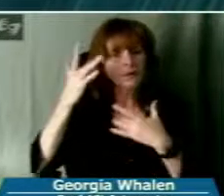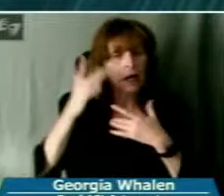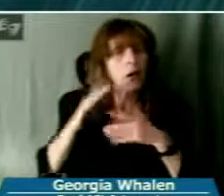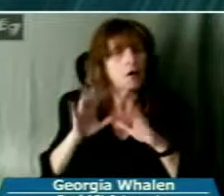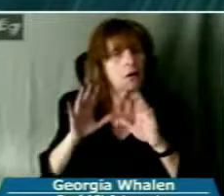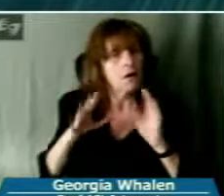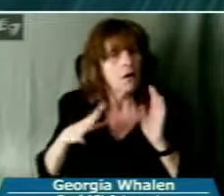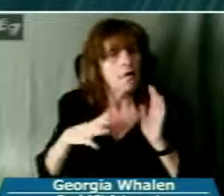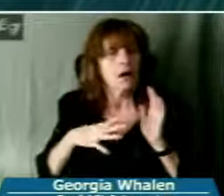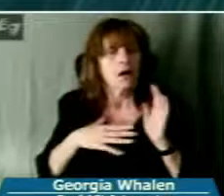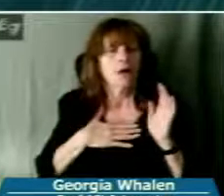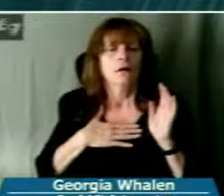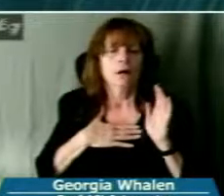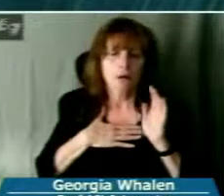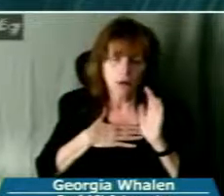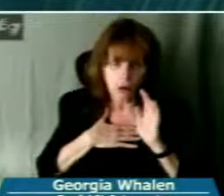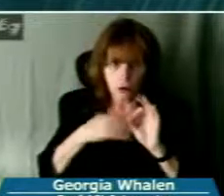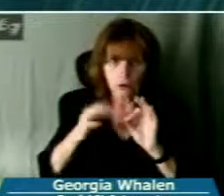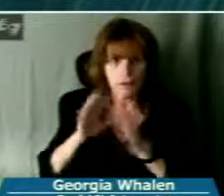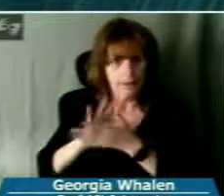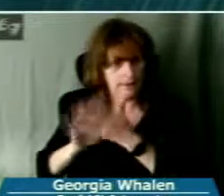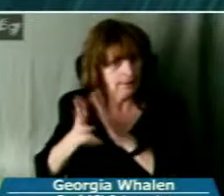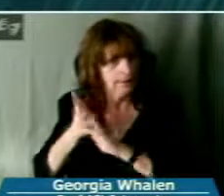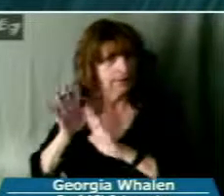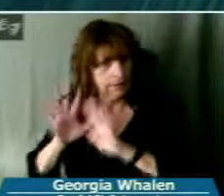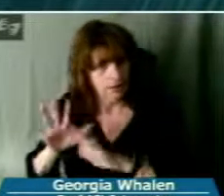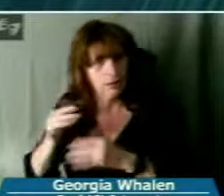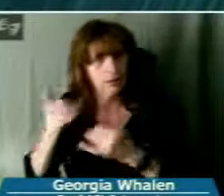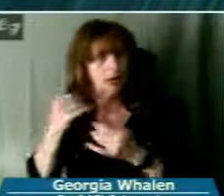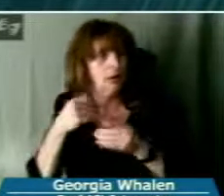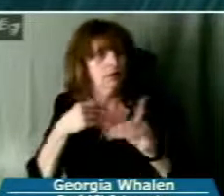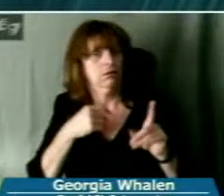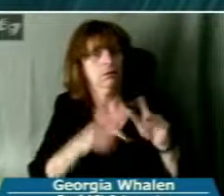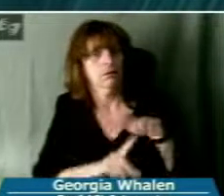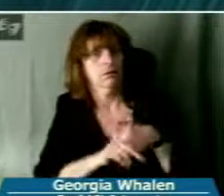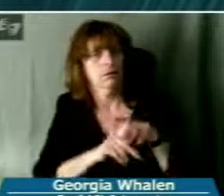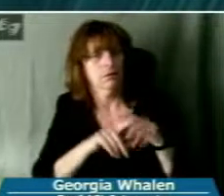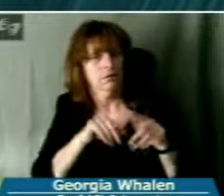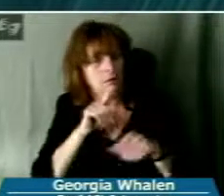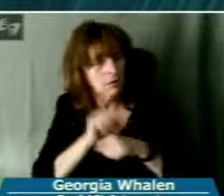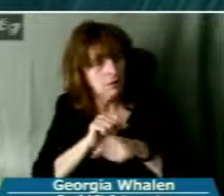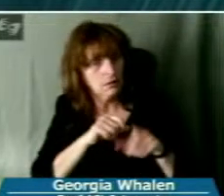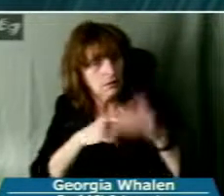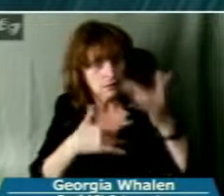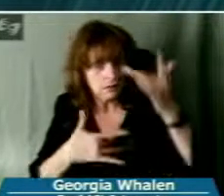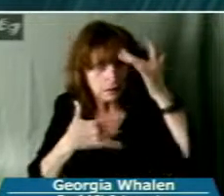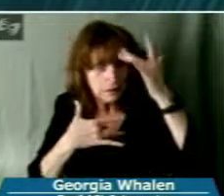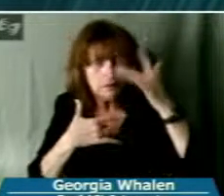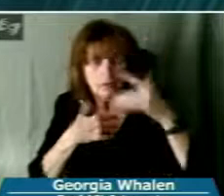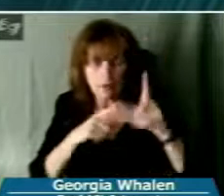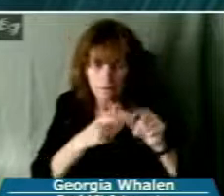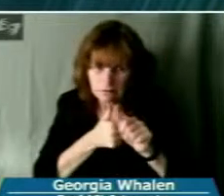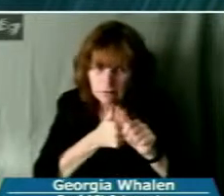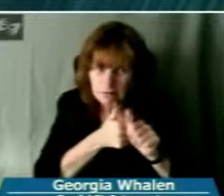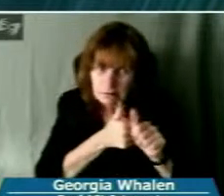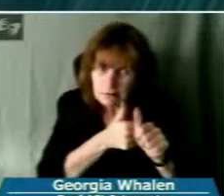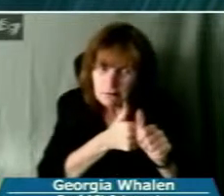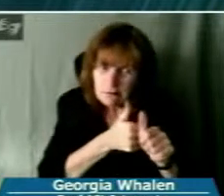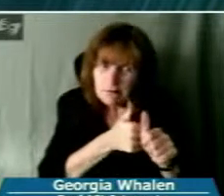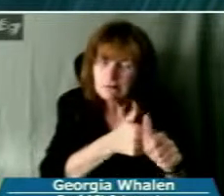monitoring component. It doesn't have all the context to follow up. But when it came to those results from the Roslyn, because again, we were trying to get